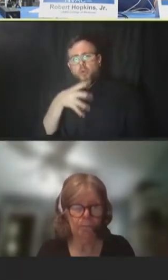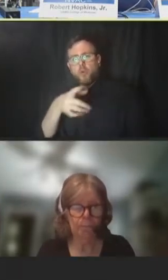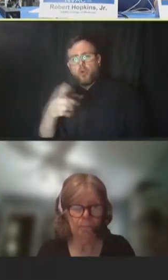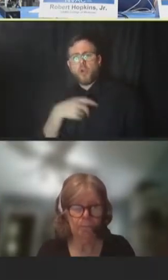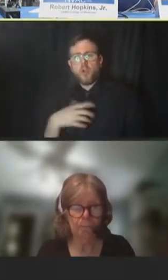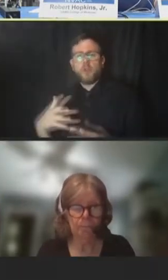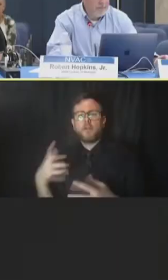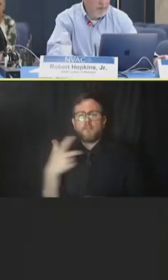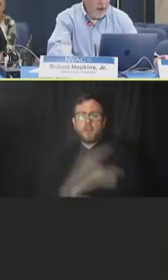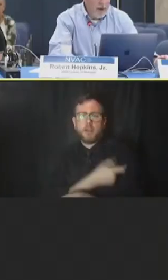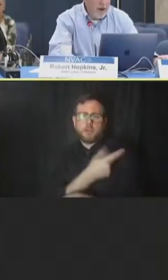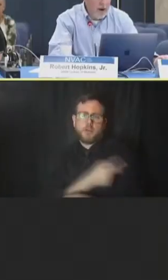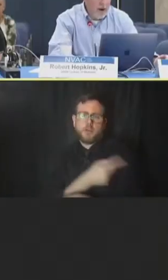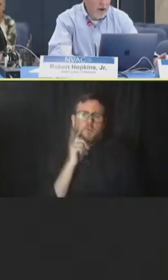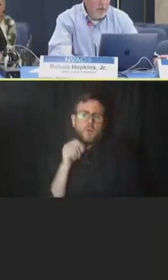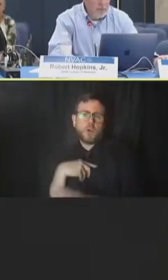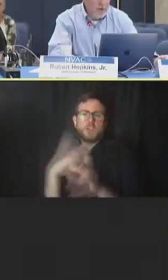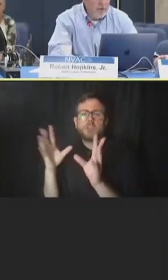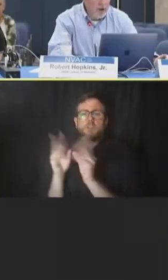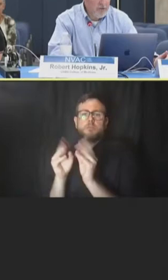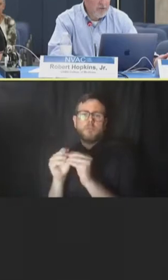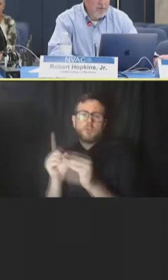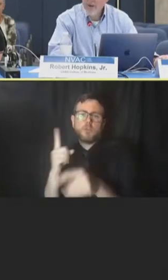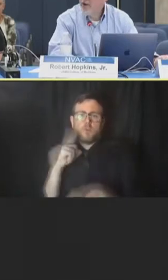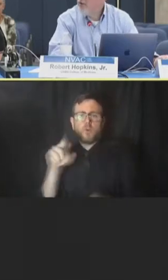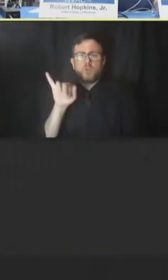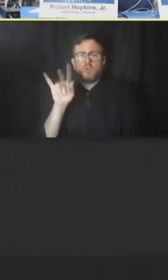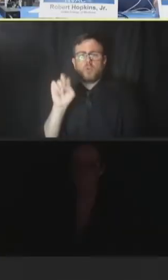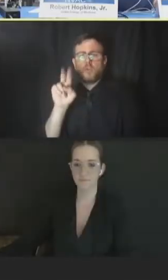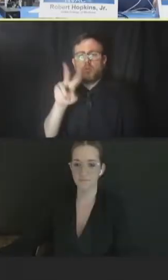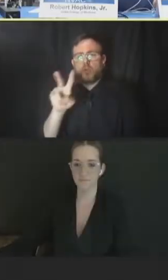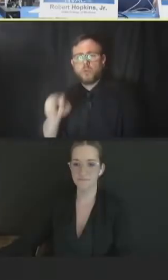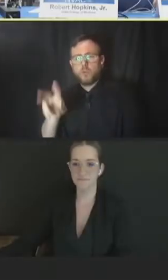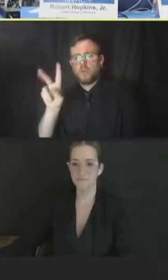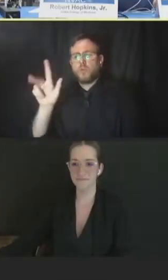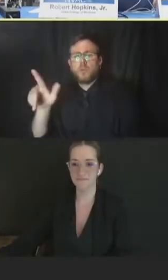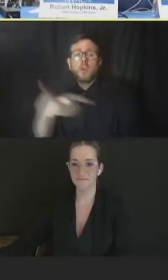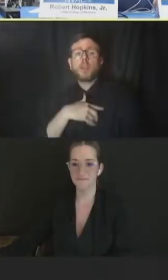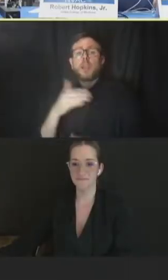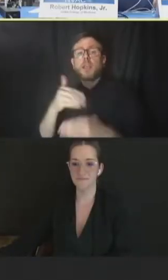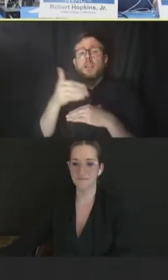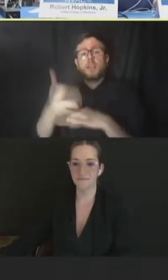you very much, Melinda. Our next presentation from DOD.